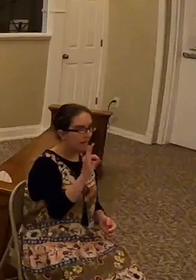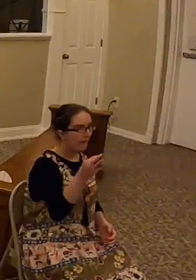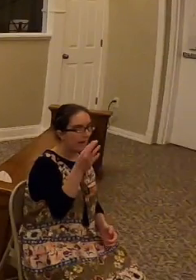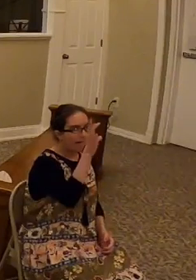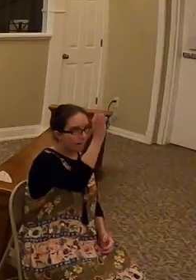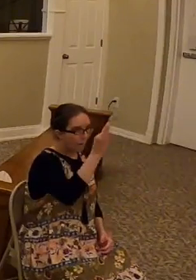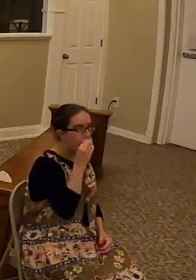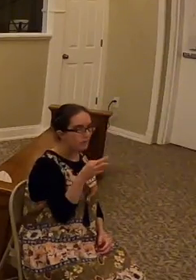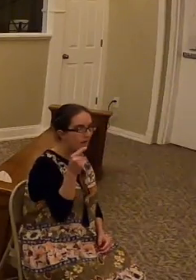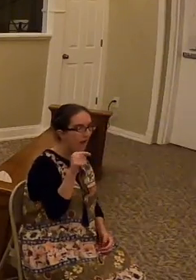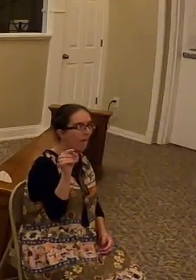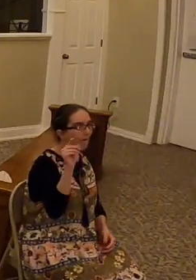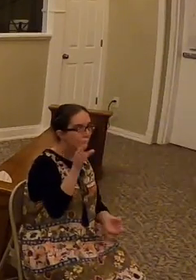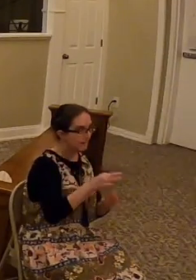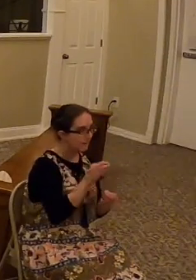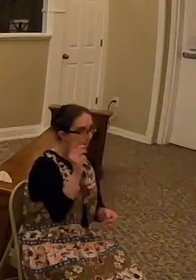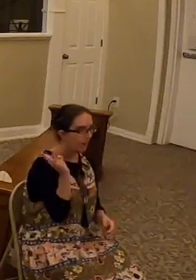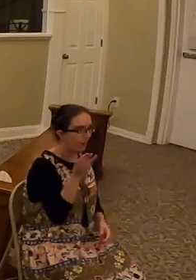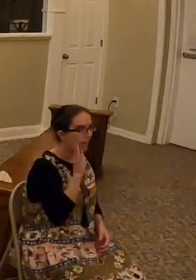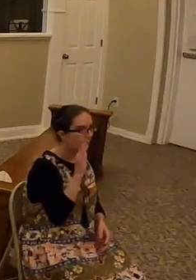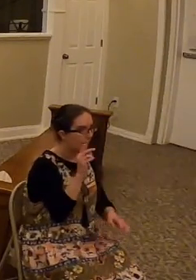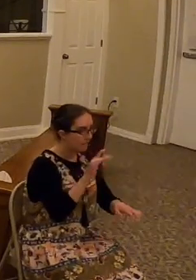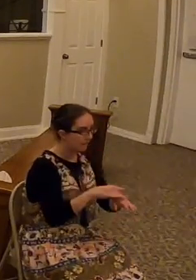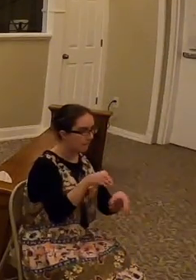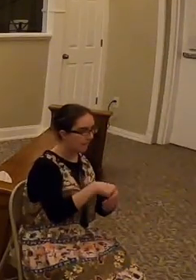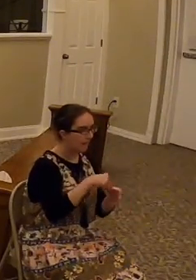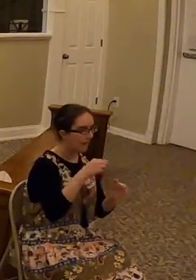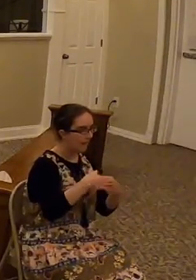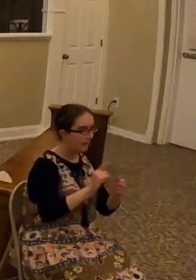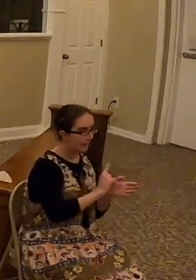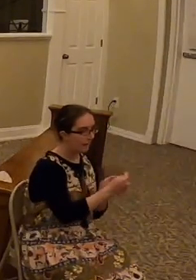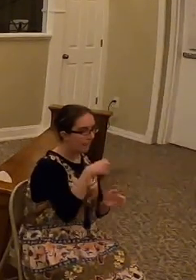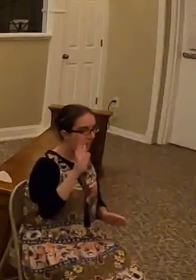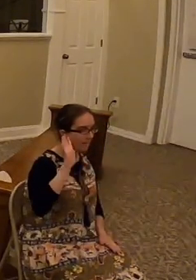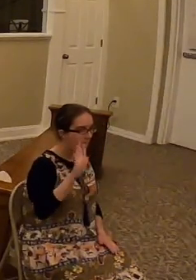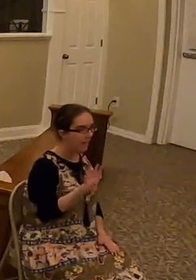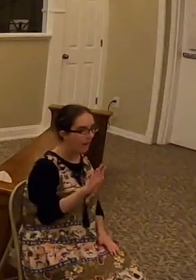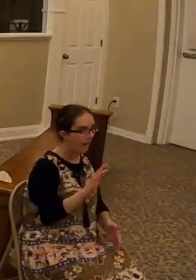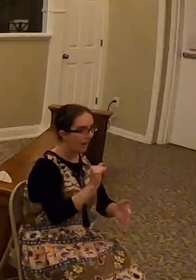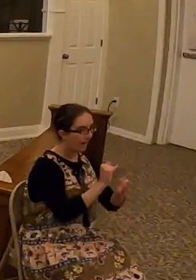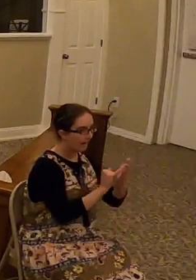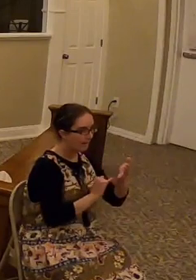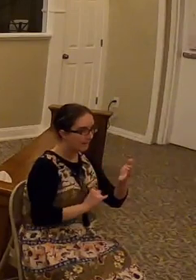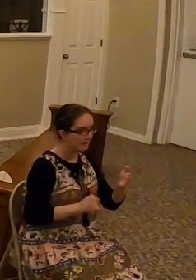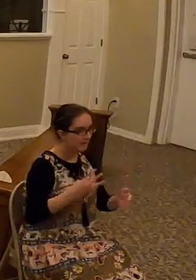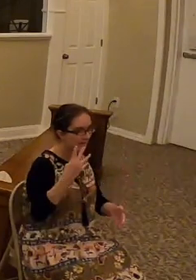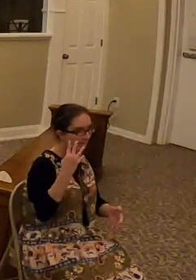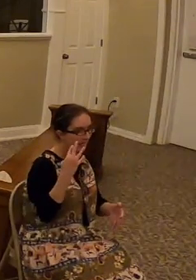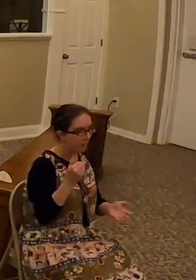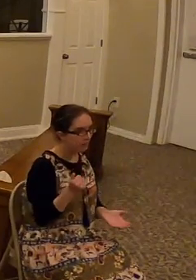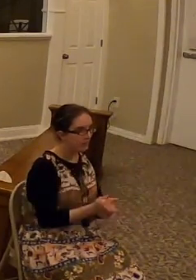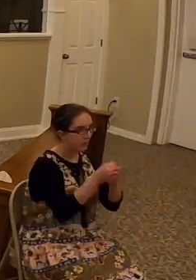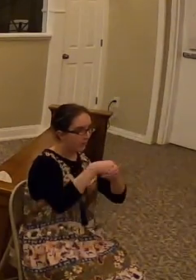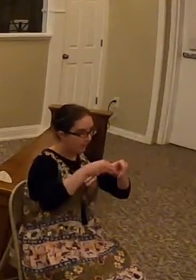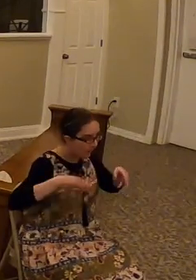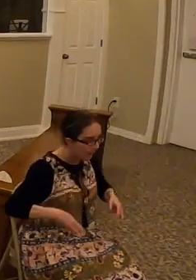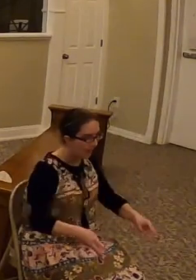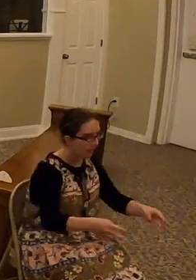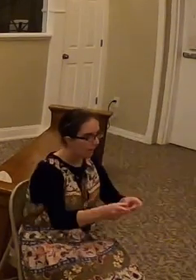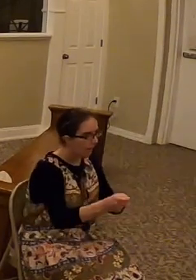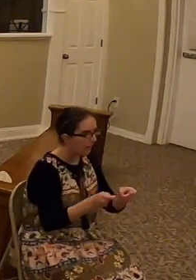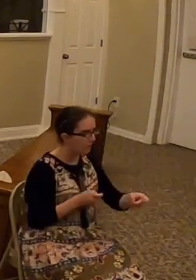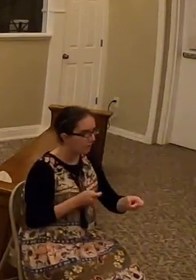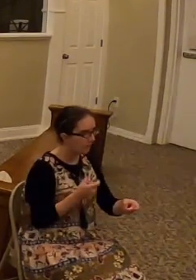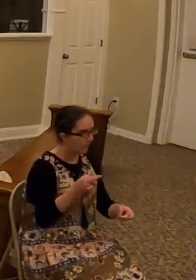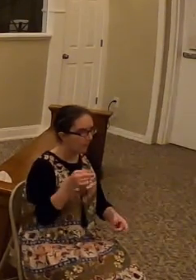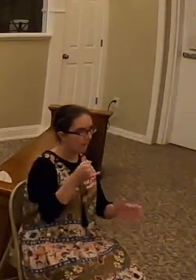the Spirit. And we're going to tap into that starting next week. The 5 tail feathers, which aid in direction and